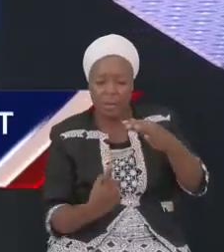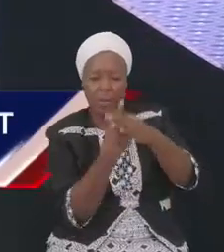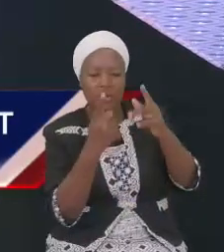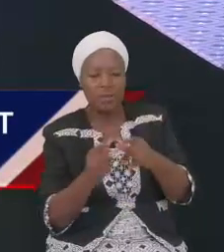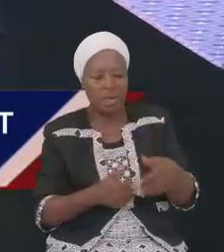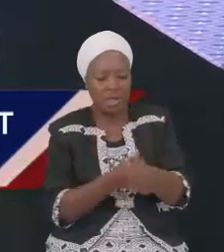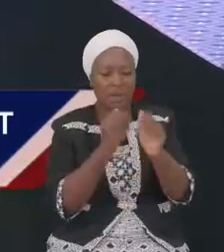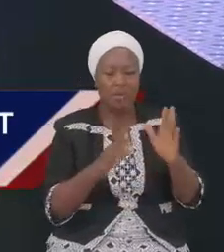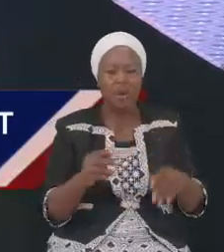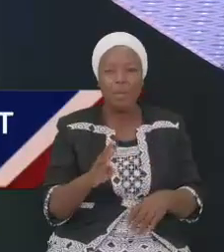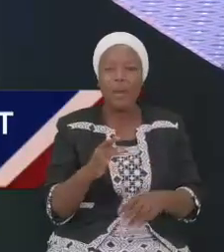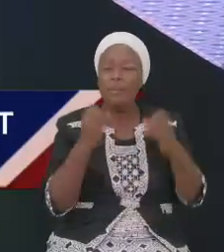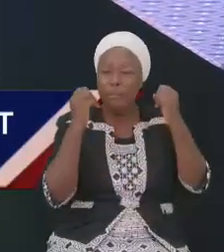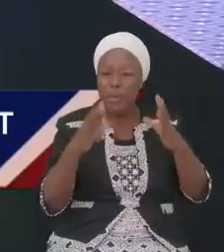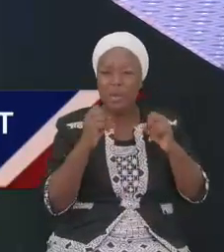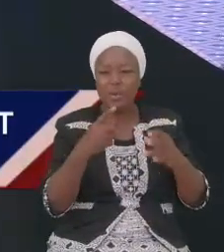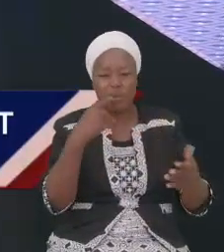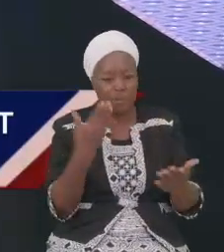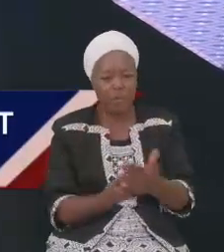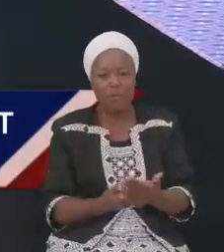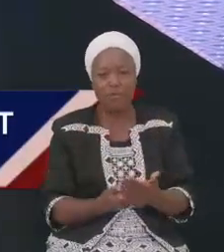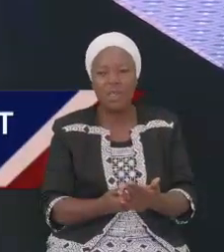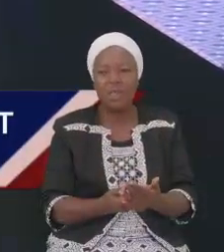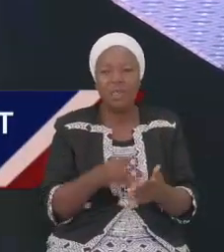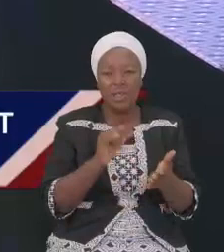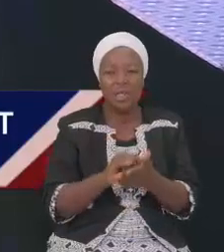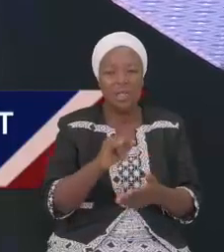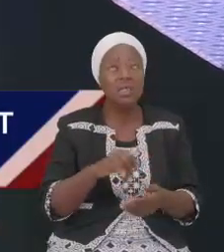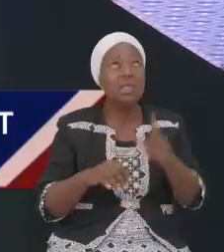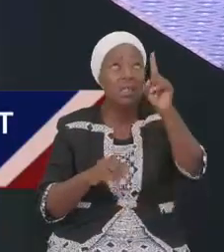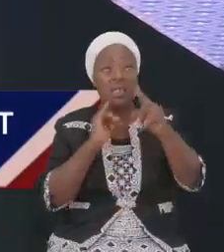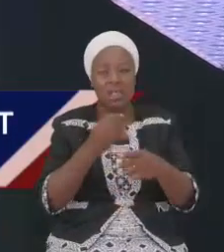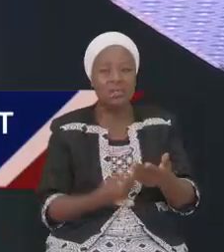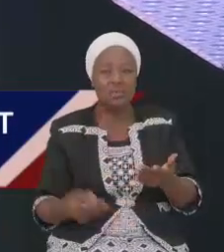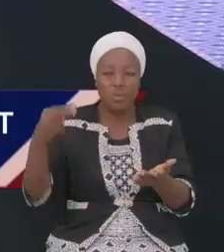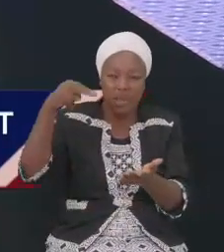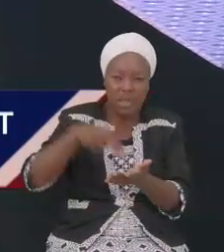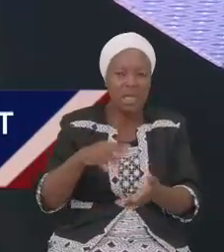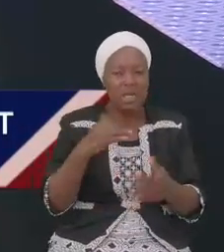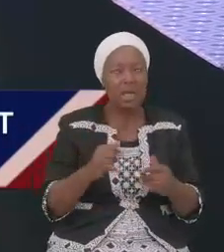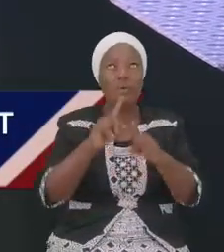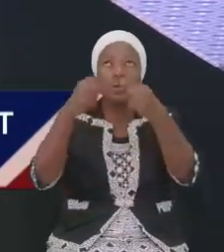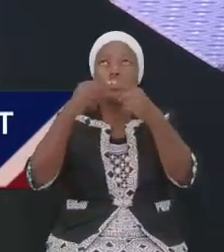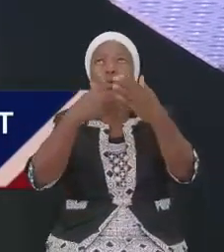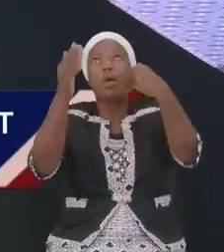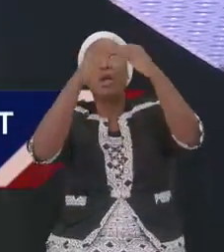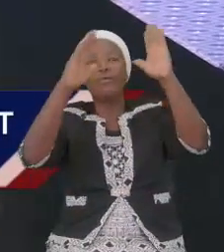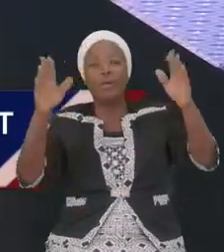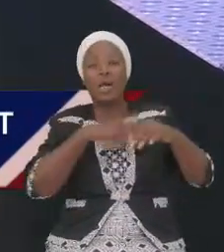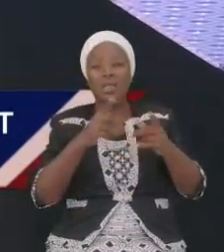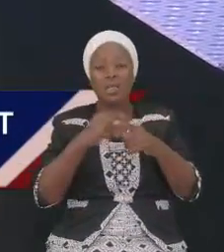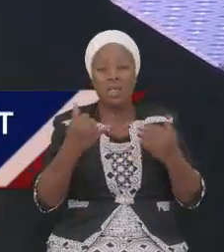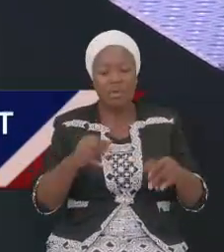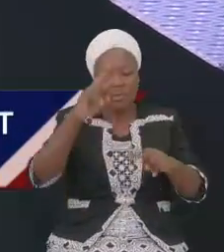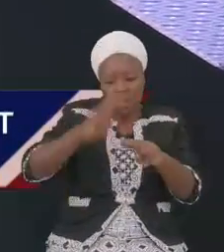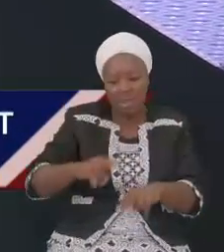many infallible proofs that he's risen, now he went to heaven and is now seated on